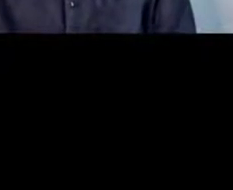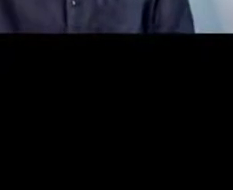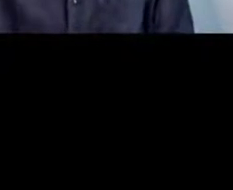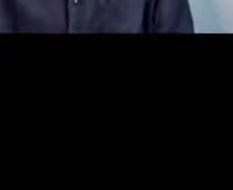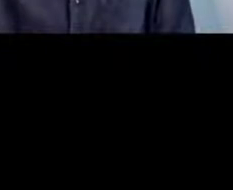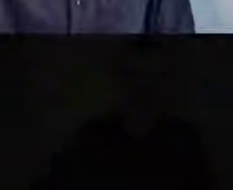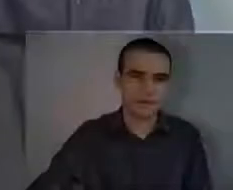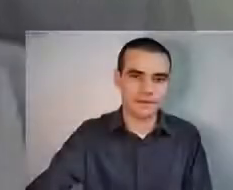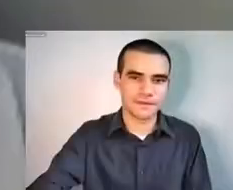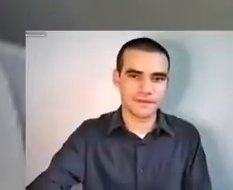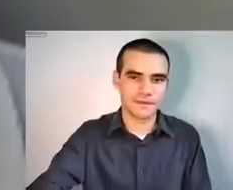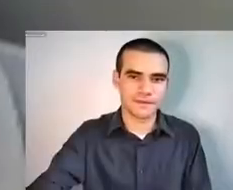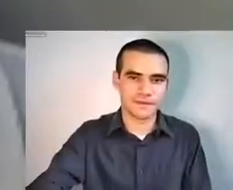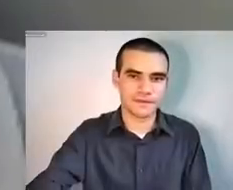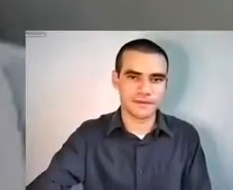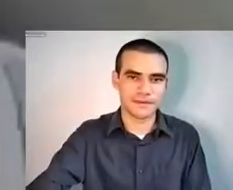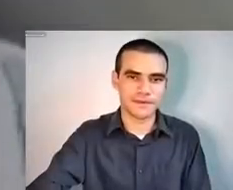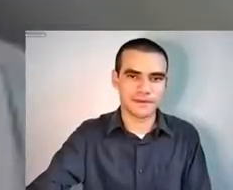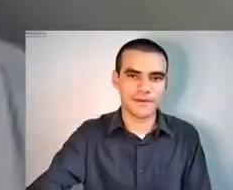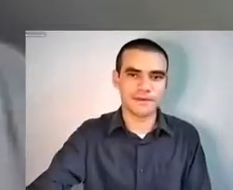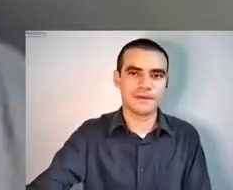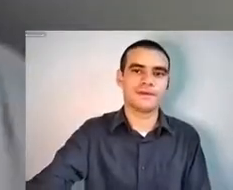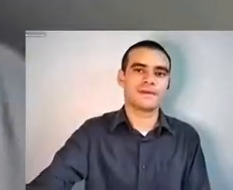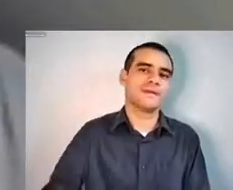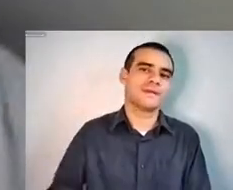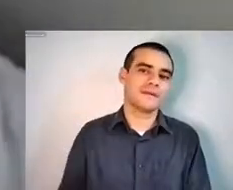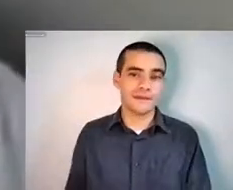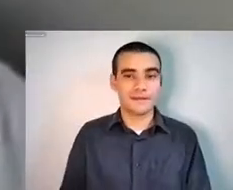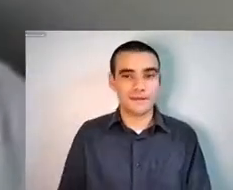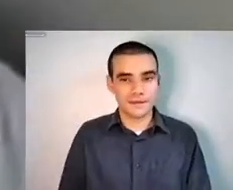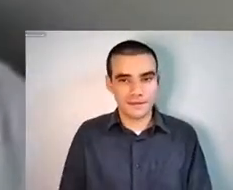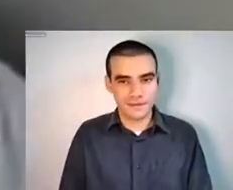Professor Mario Livio, you are on mute. Okay, I'm sorry, Jonas.